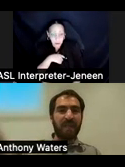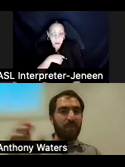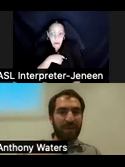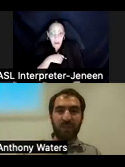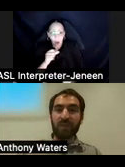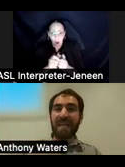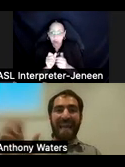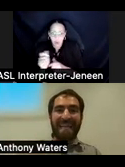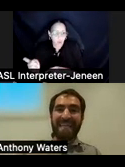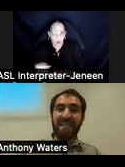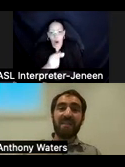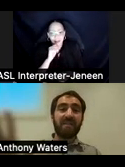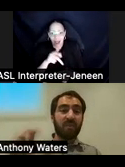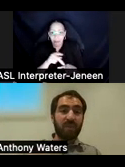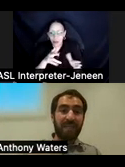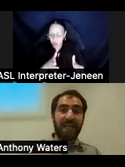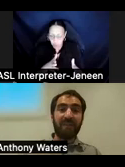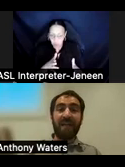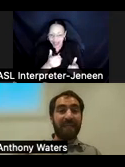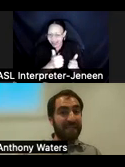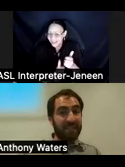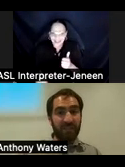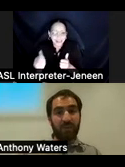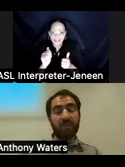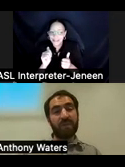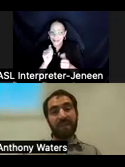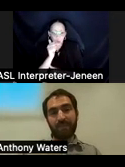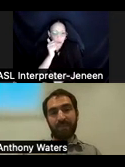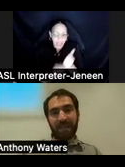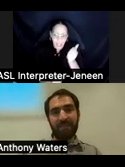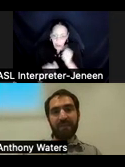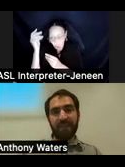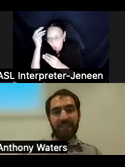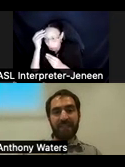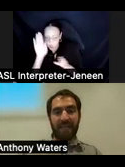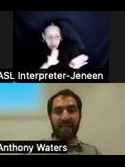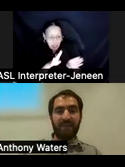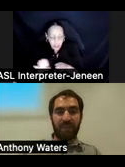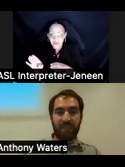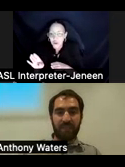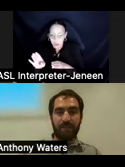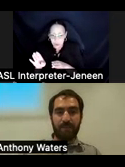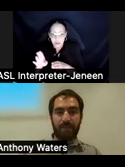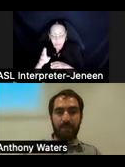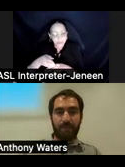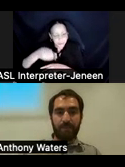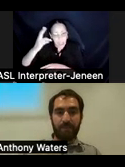as non-professionals, any suicidal ideation or suicidal behavior is high risk.